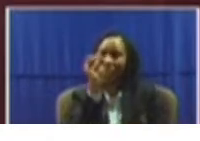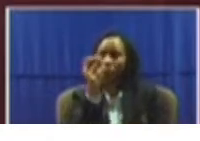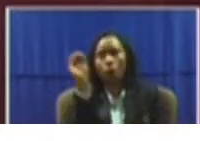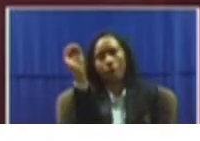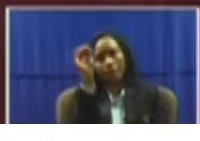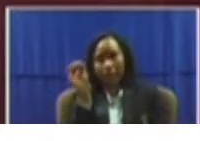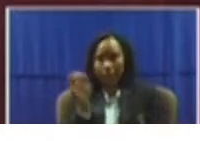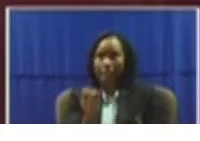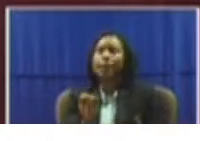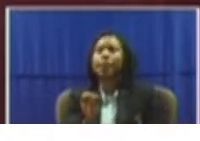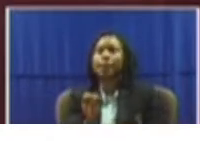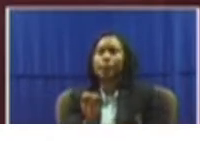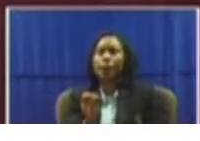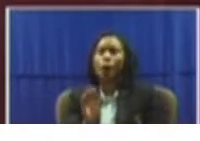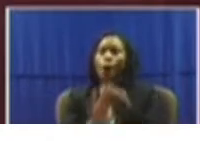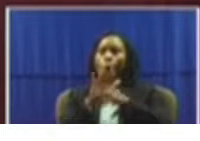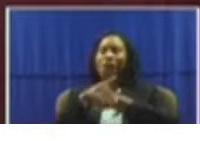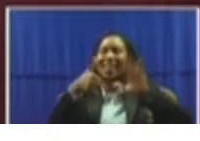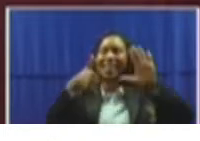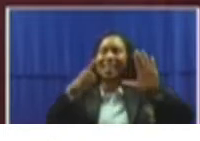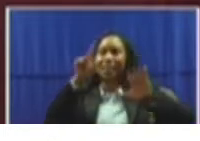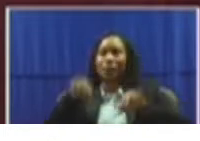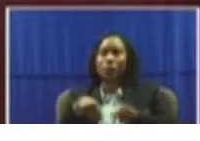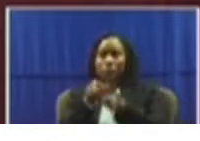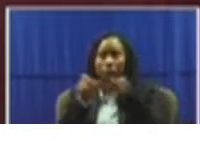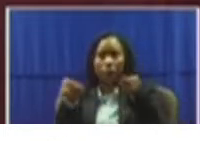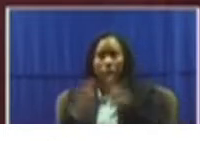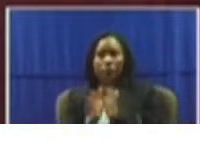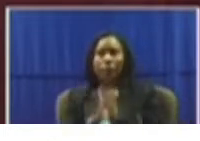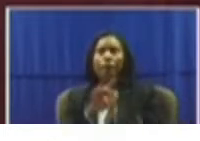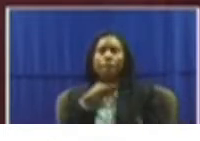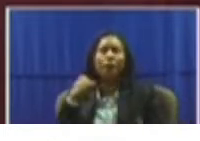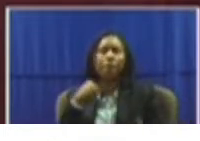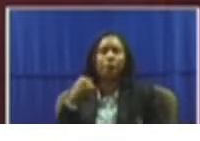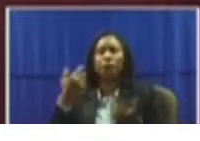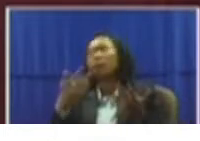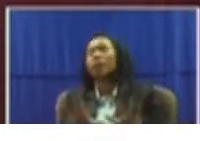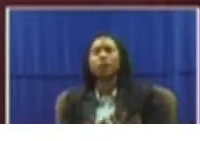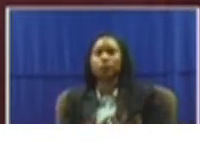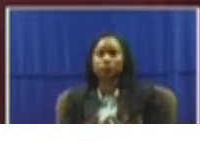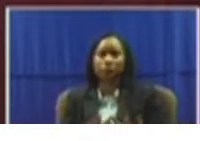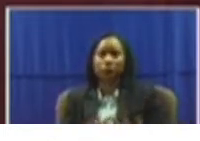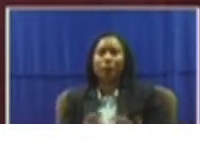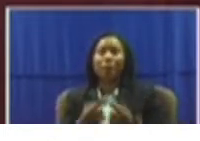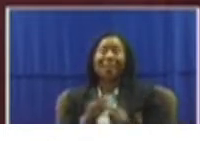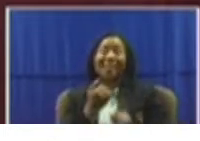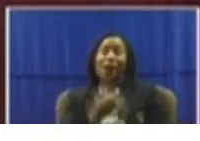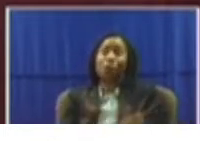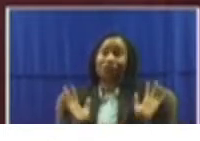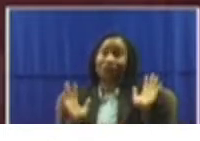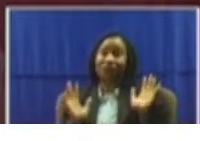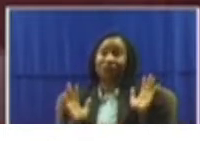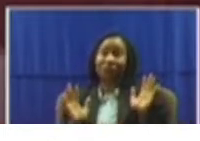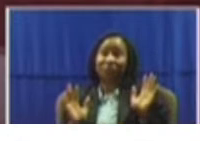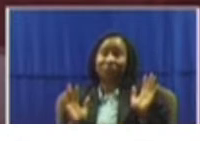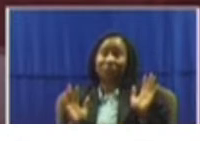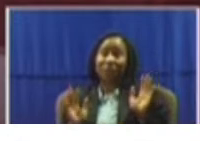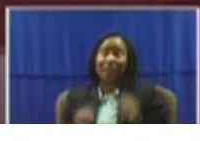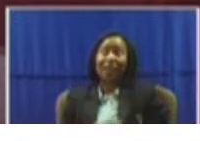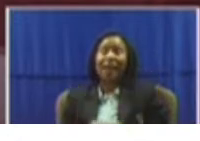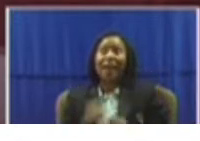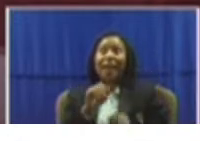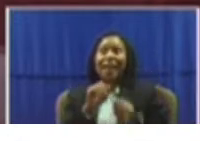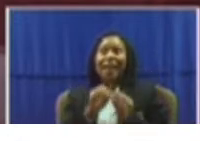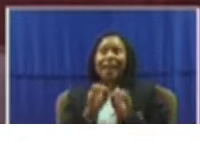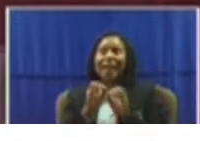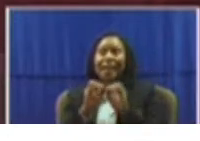0%. Over 6,000 people were murdered. Despite this, there has been no proportionate number